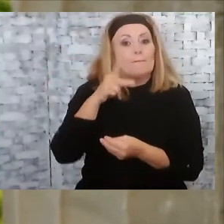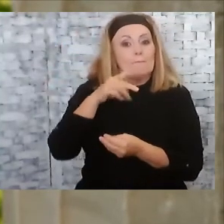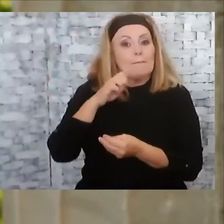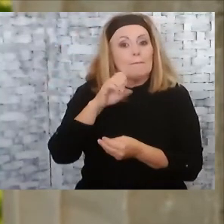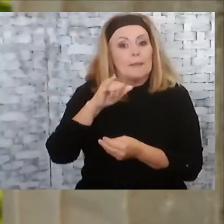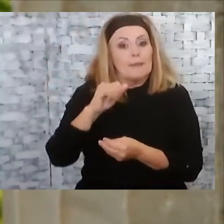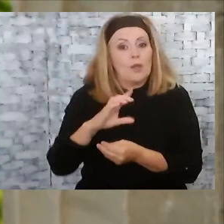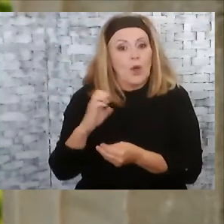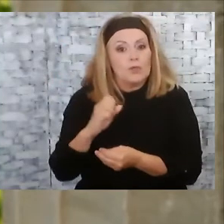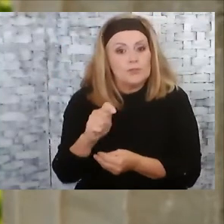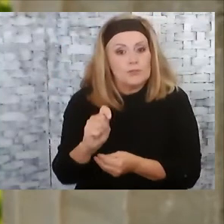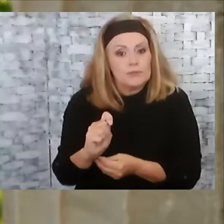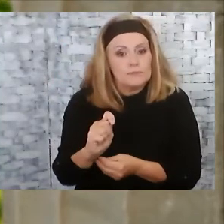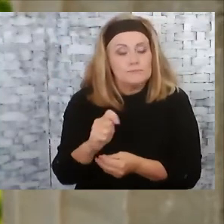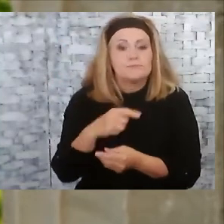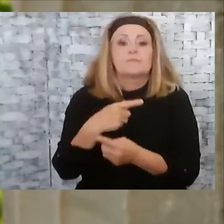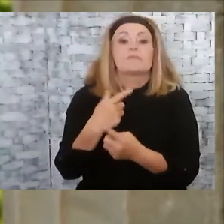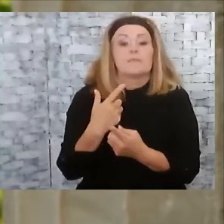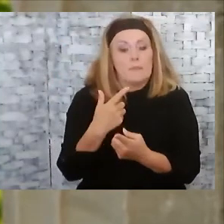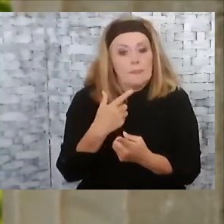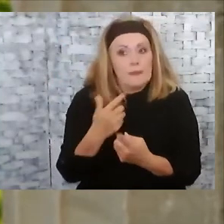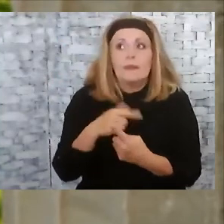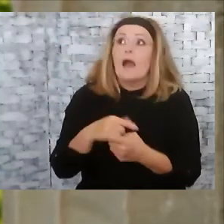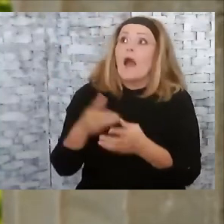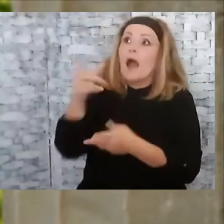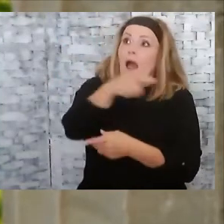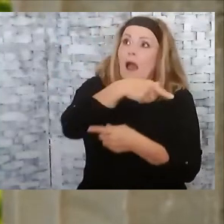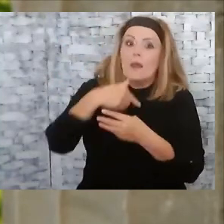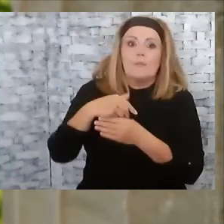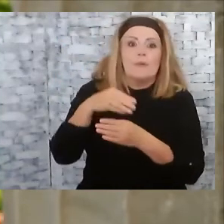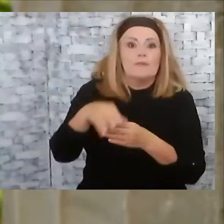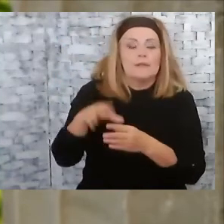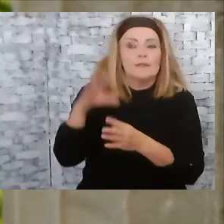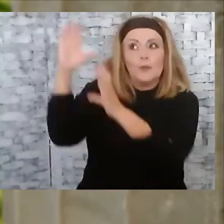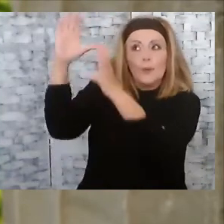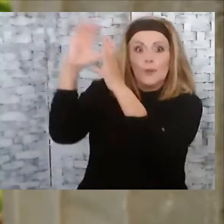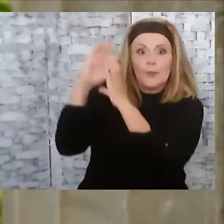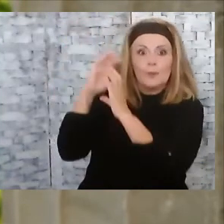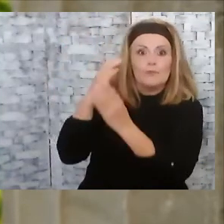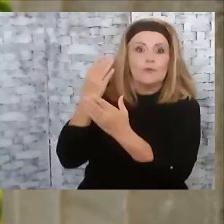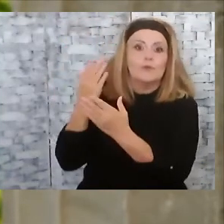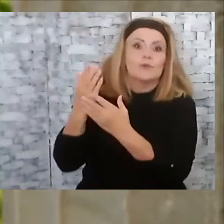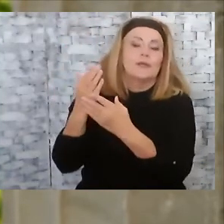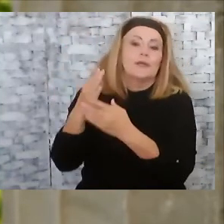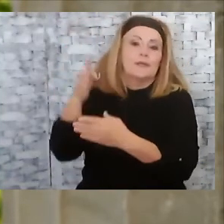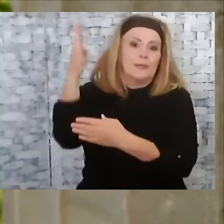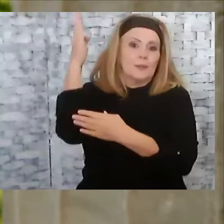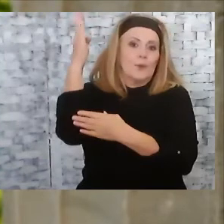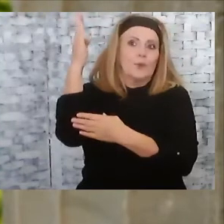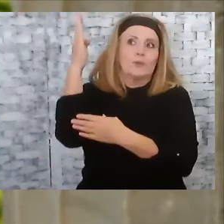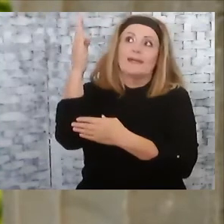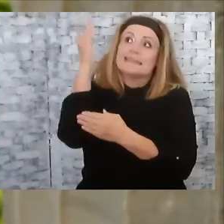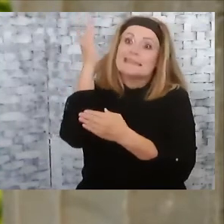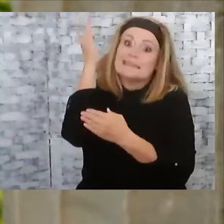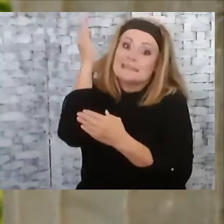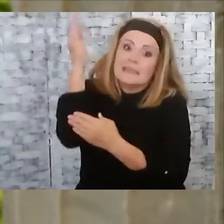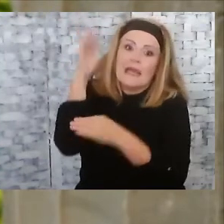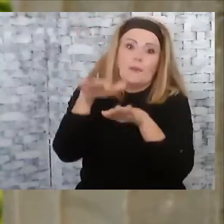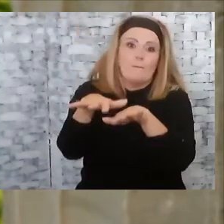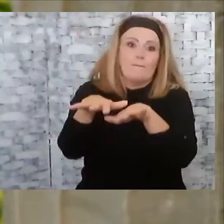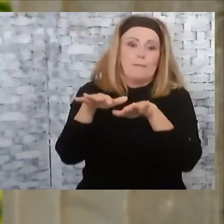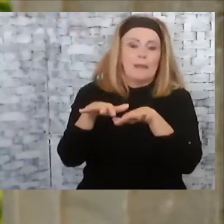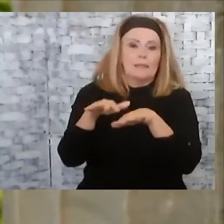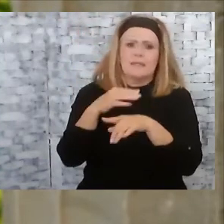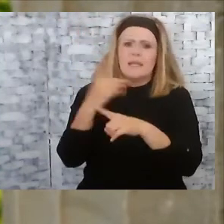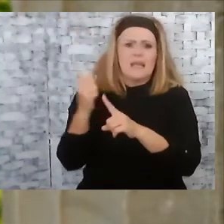all those who are called by God, who are caught up in this new movement, who are called to be God's people indeed, not just as